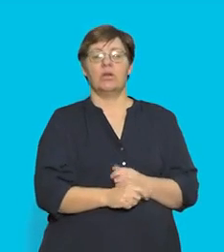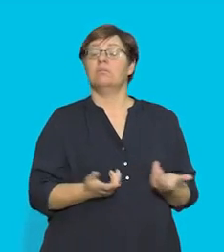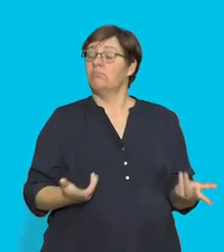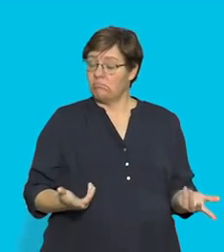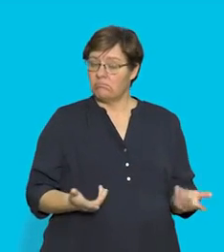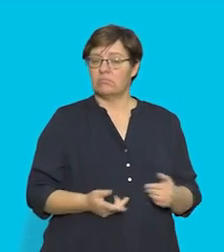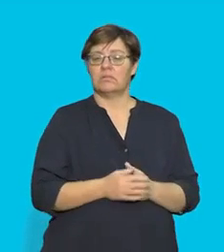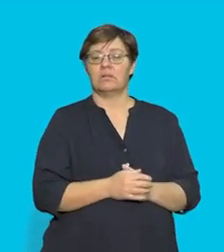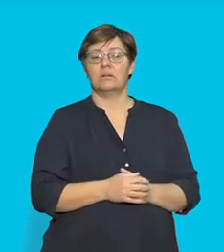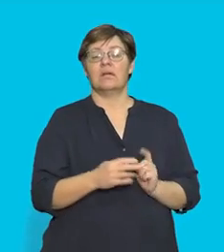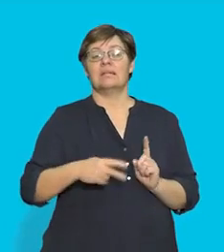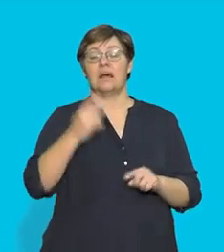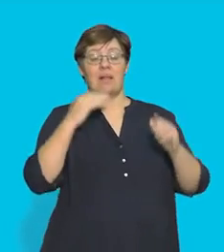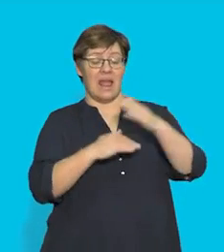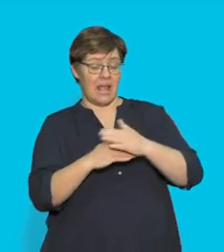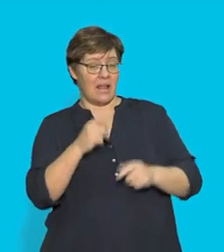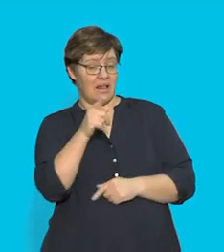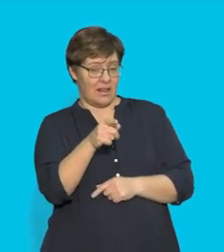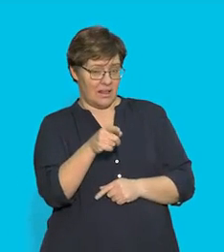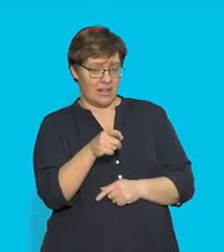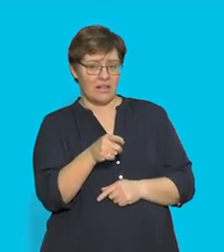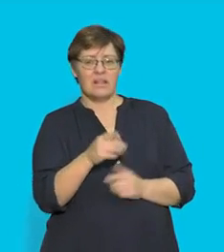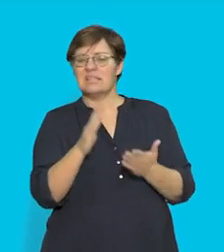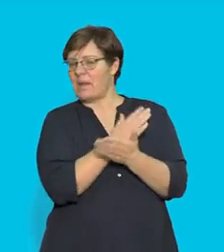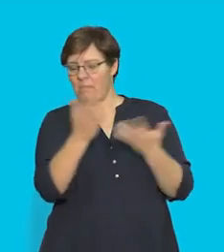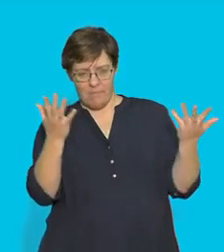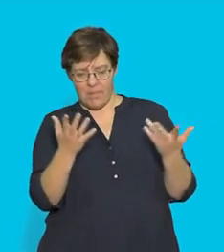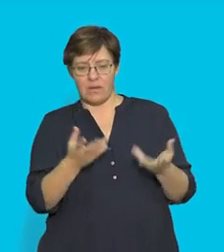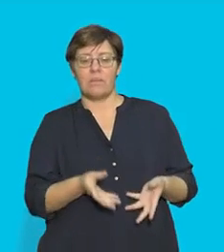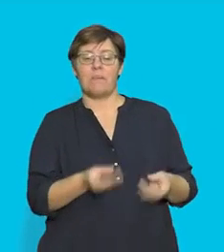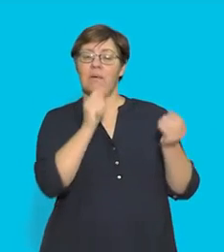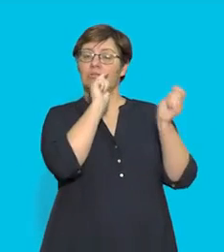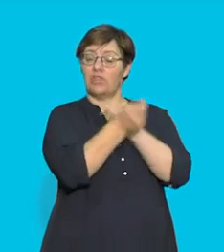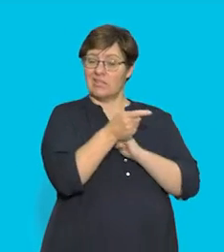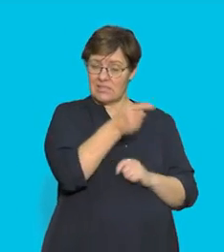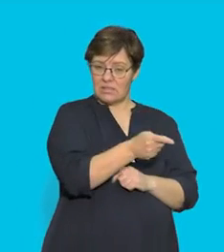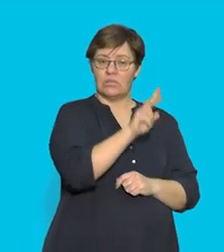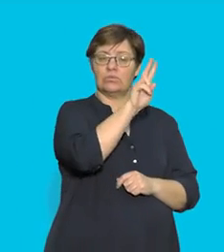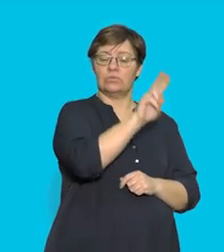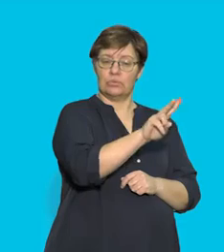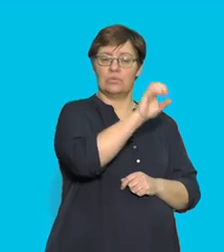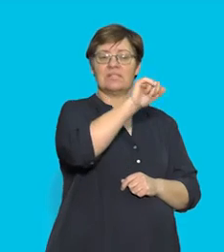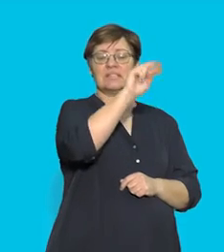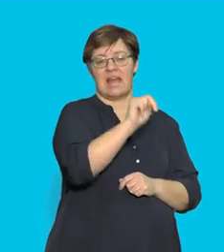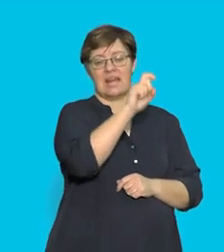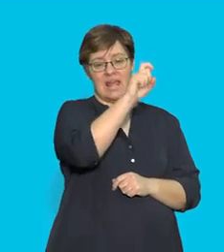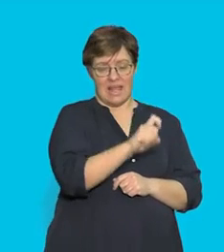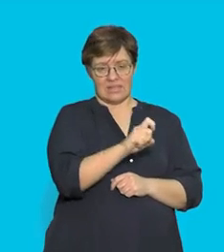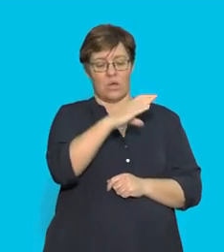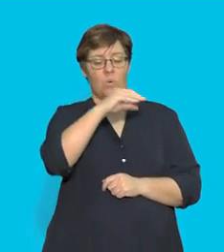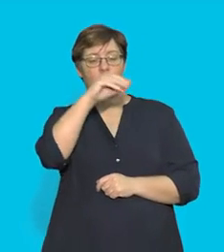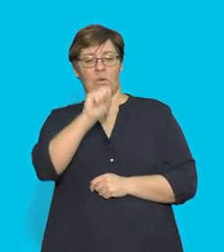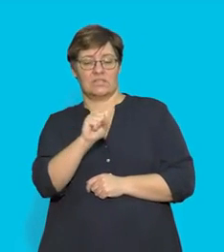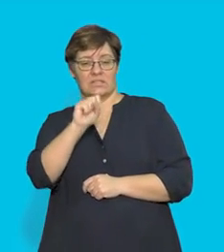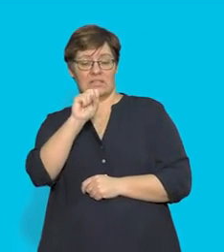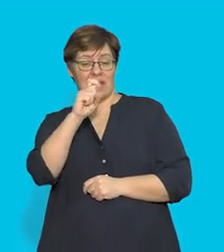to change 2x into what? We're going to use our double angle formula at some point, and we're probably going to end up changing this into 2 sine